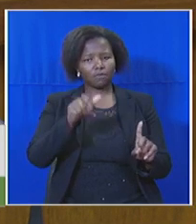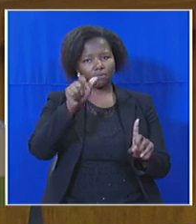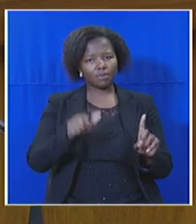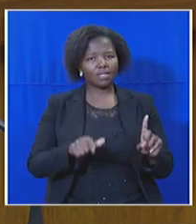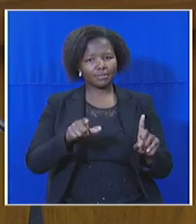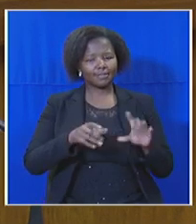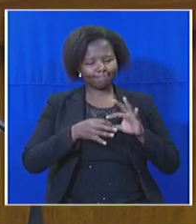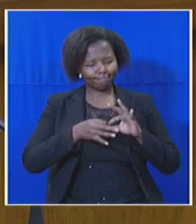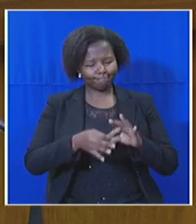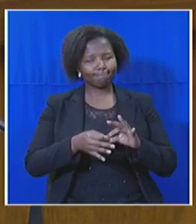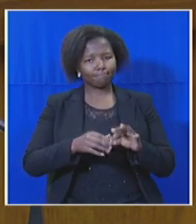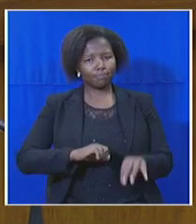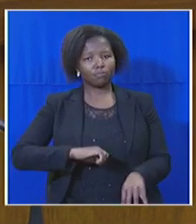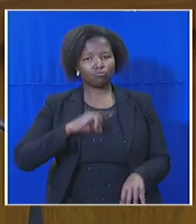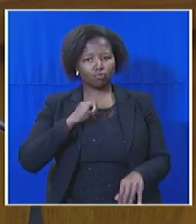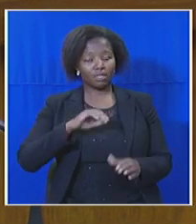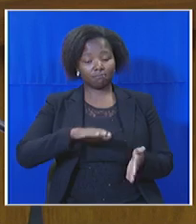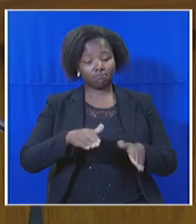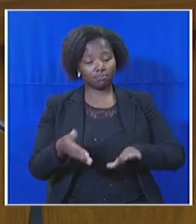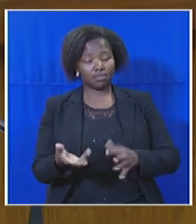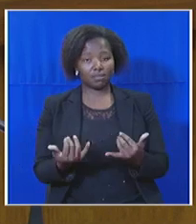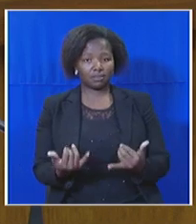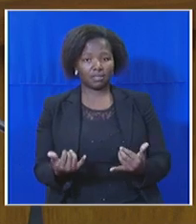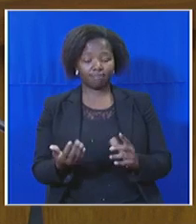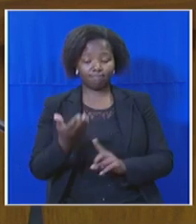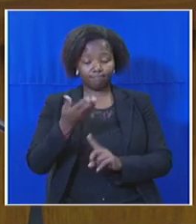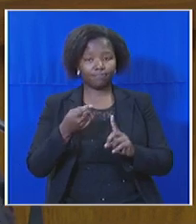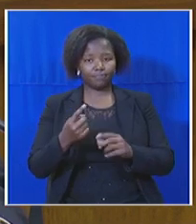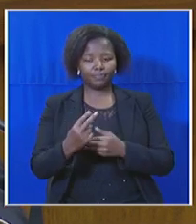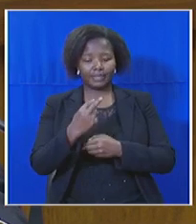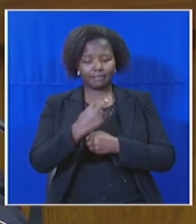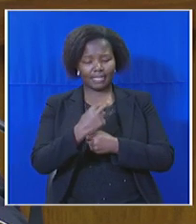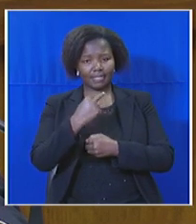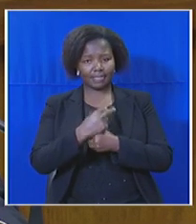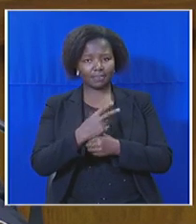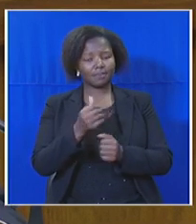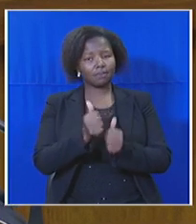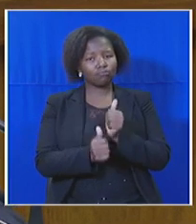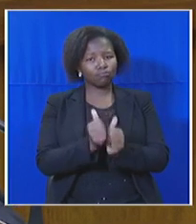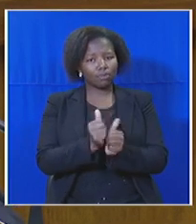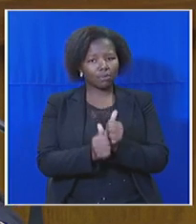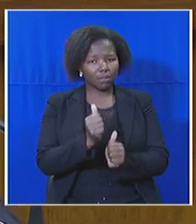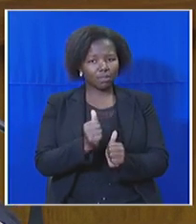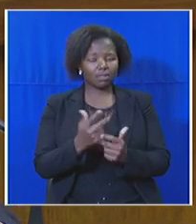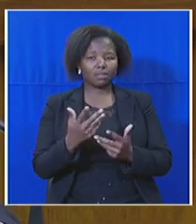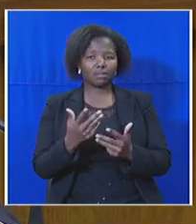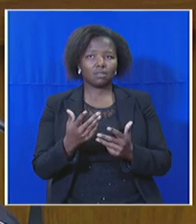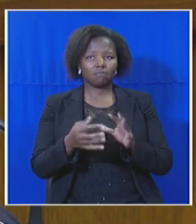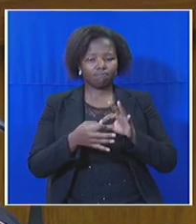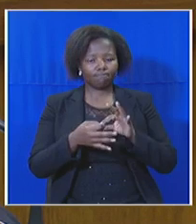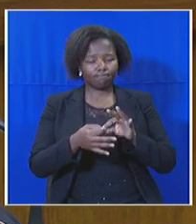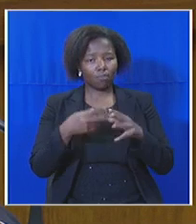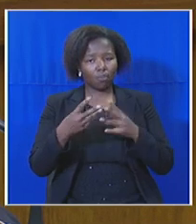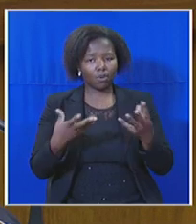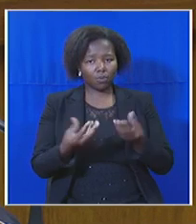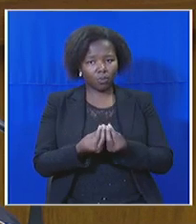fallen. We have lost a mentor, a brother, a colleague, and a friend, the